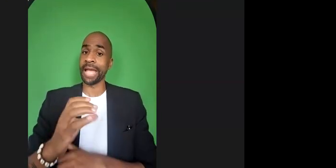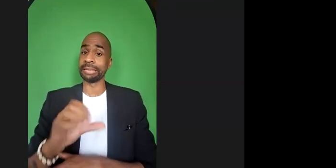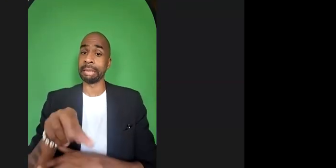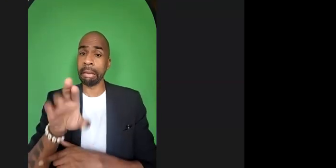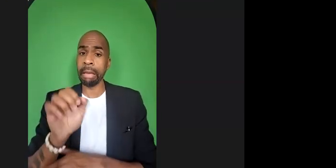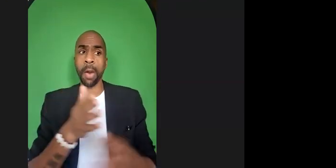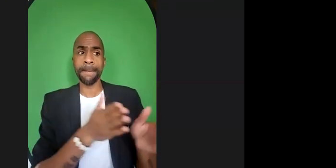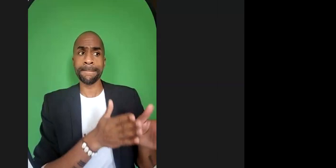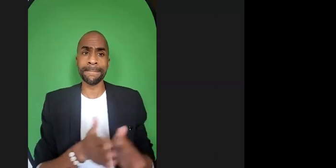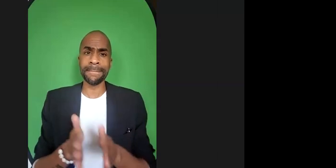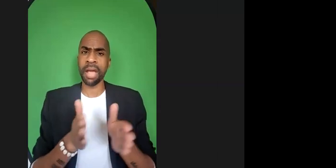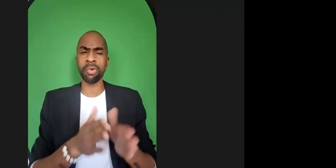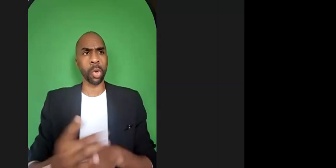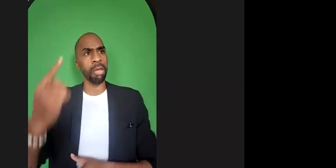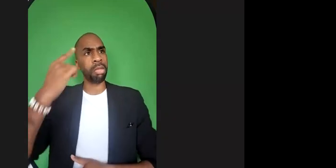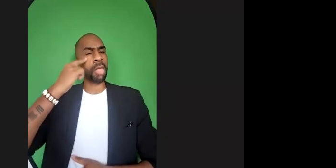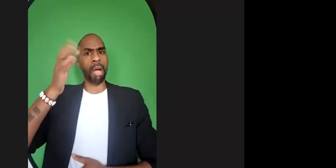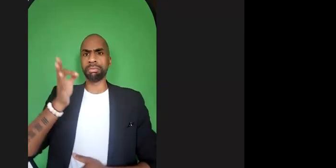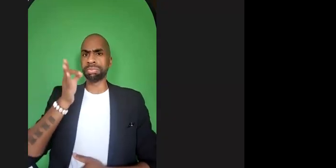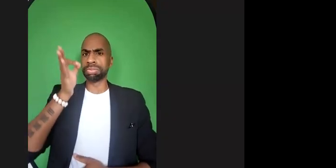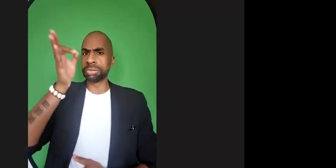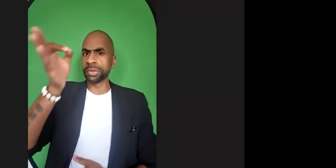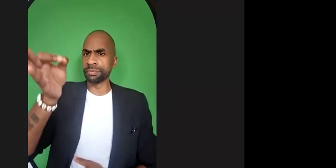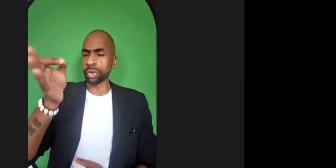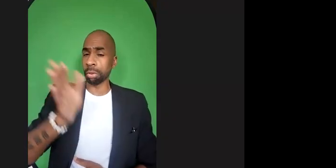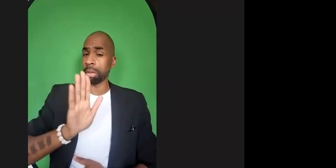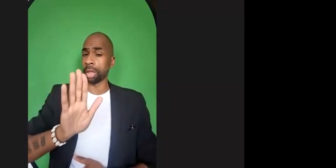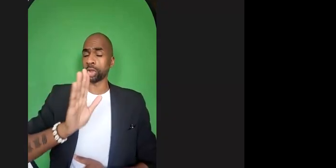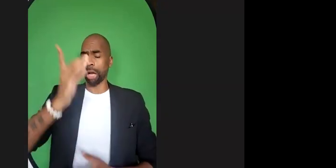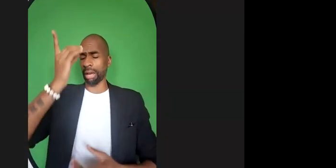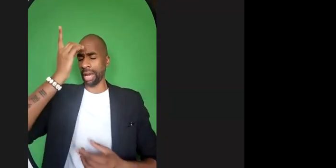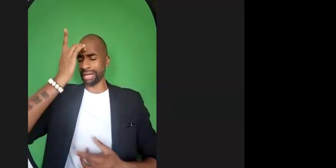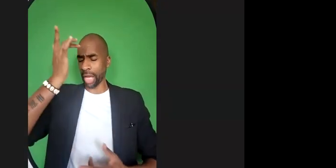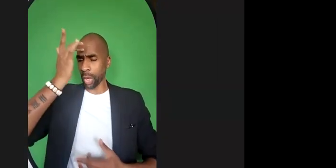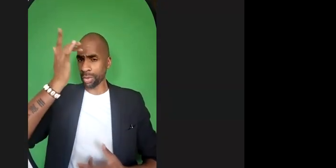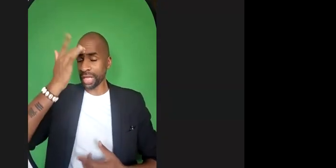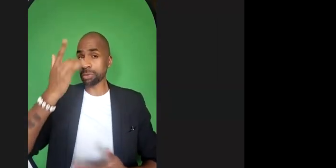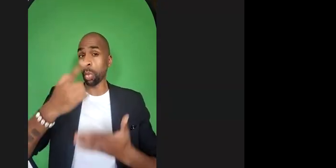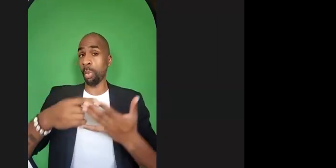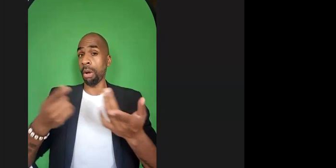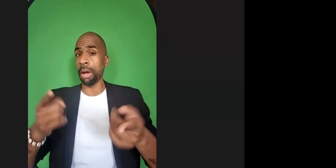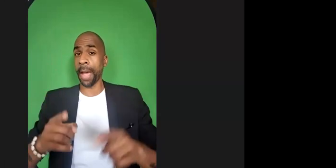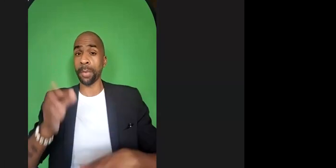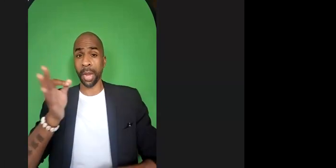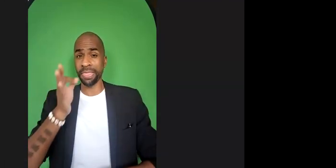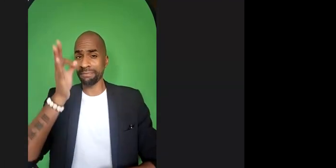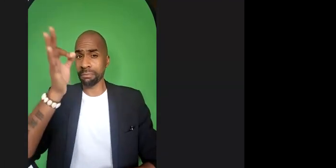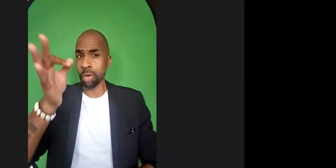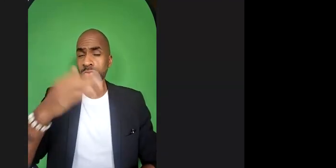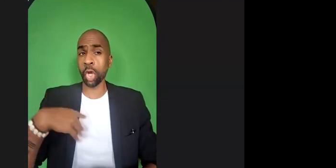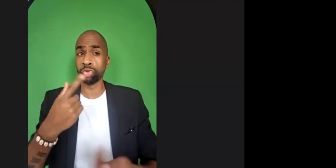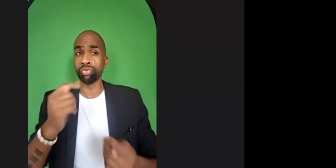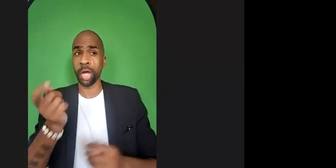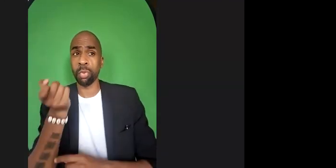thinking in advance about the illness that they're facing, what's likely to come, and trying to understand people's values and